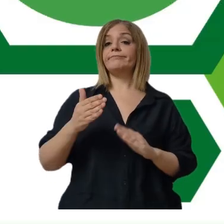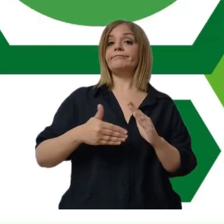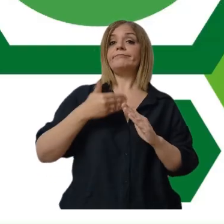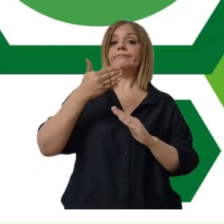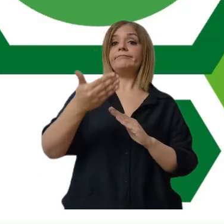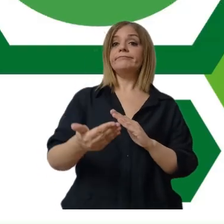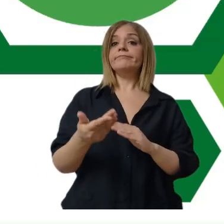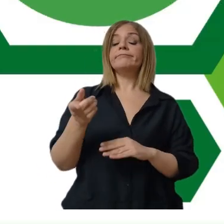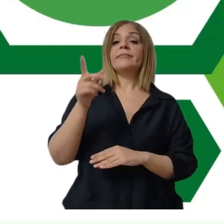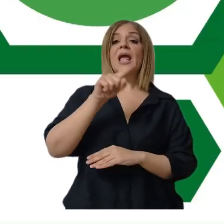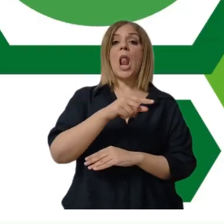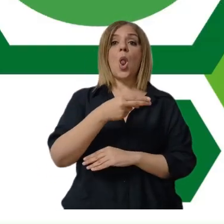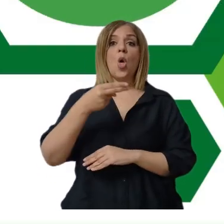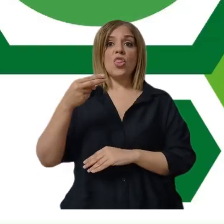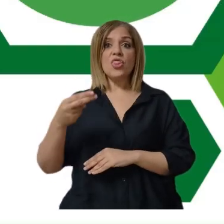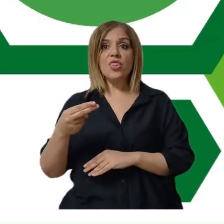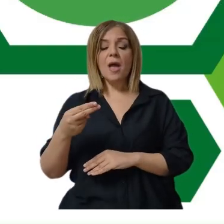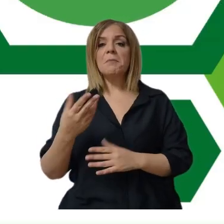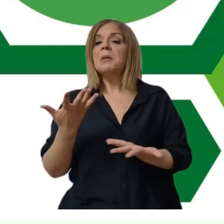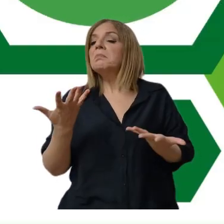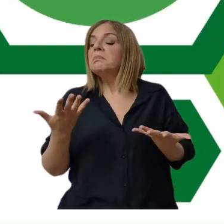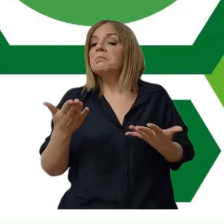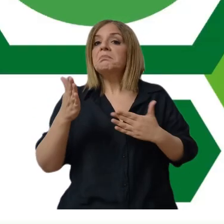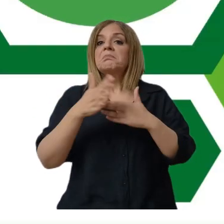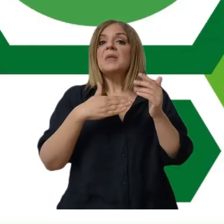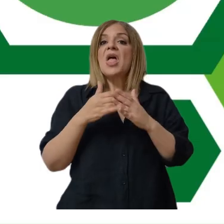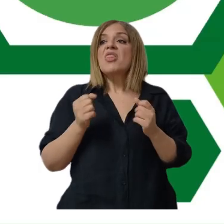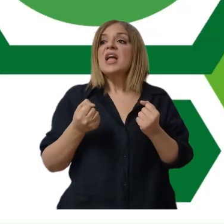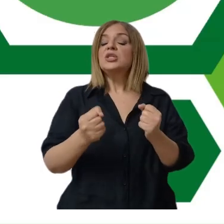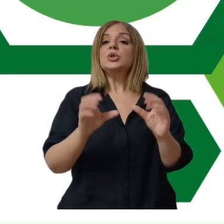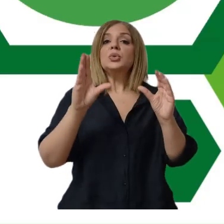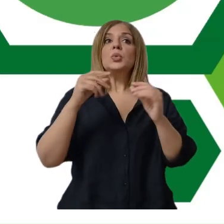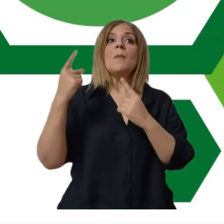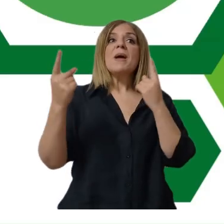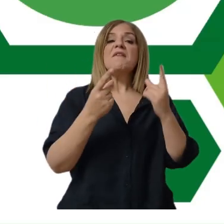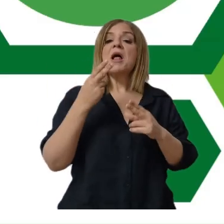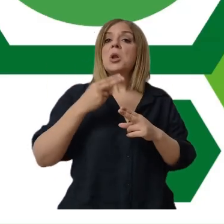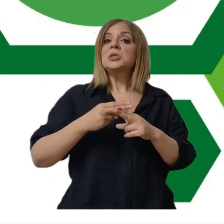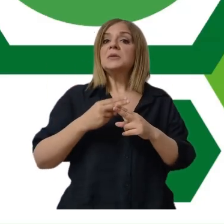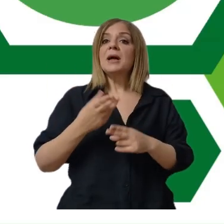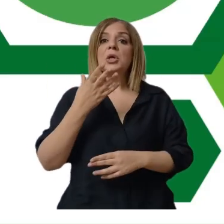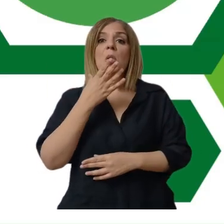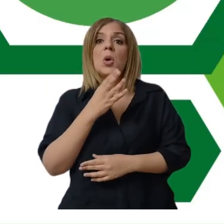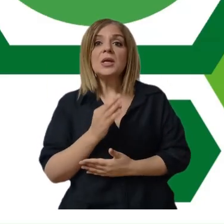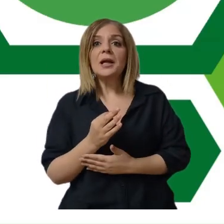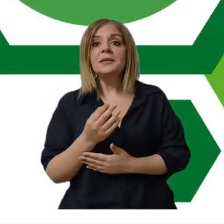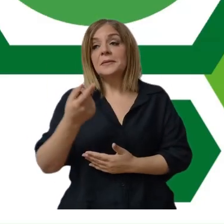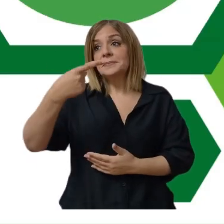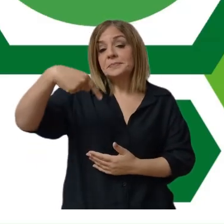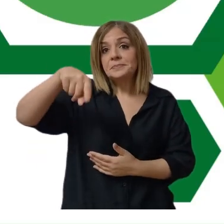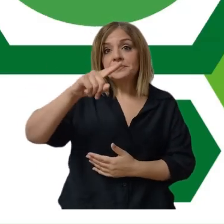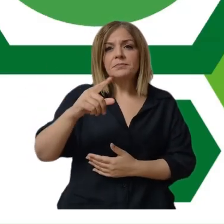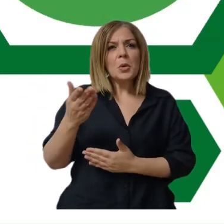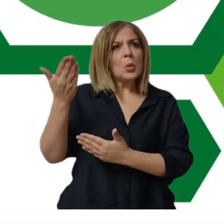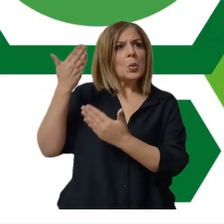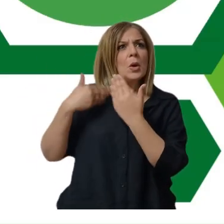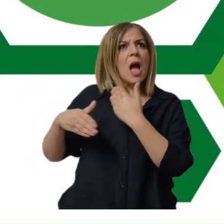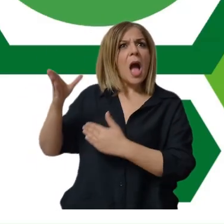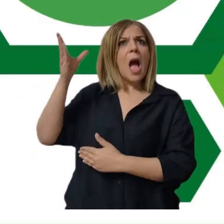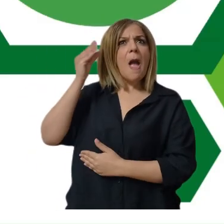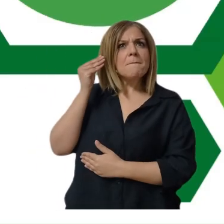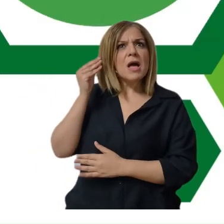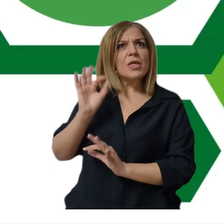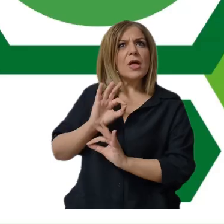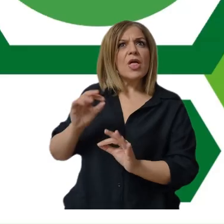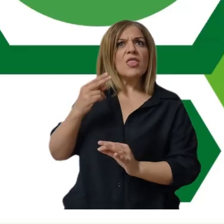Moving to the next topic, why green skills are important. I'm guessing everyone heard before at